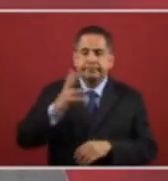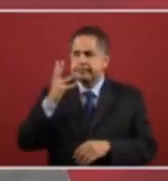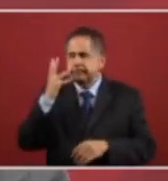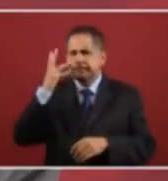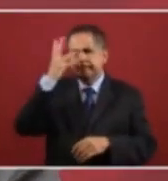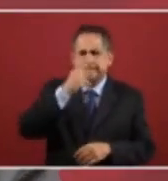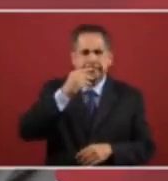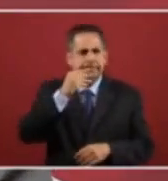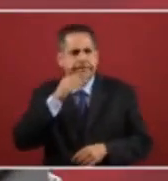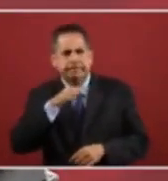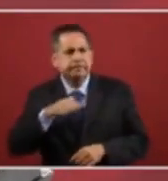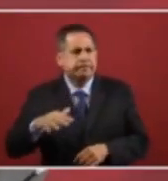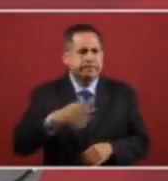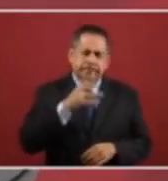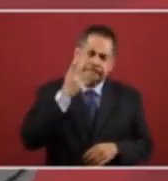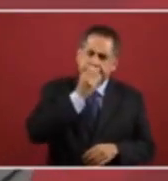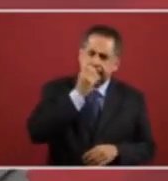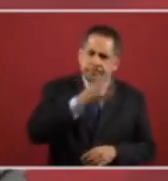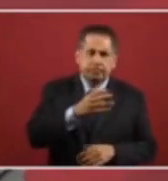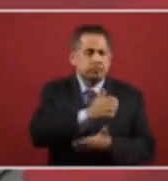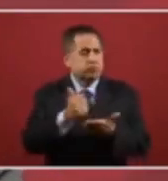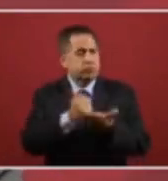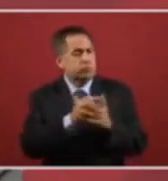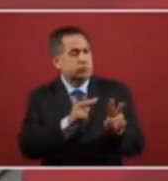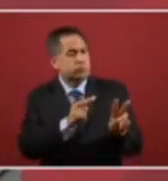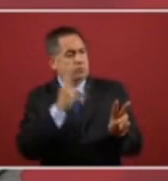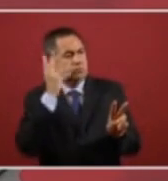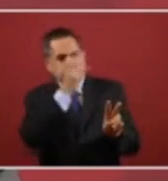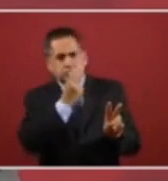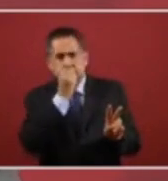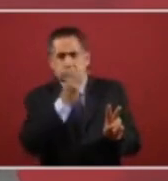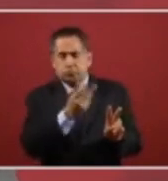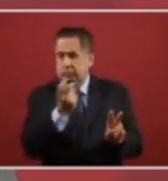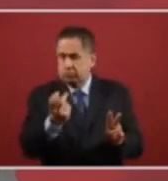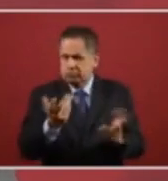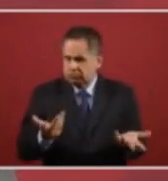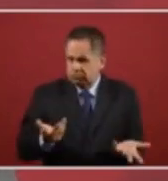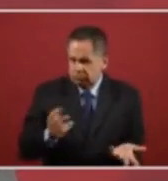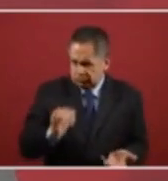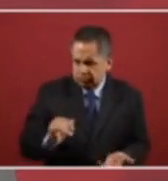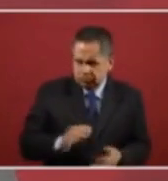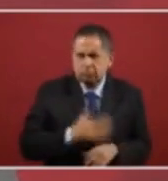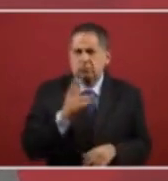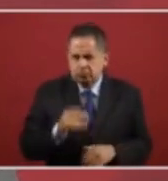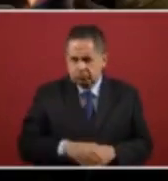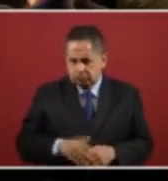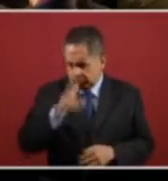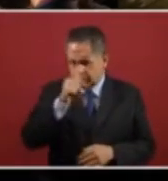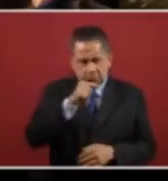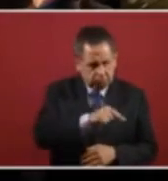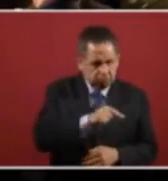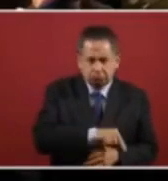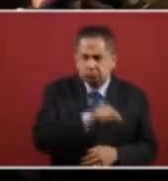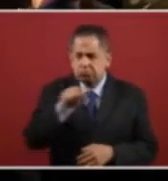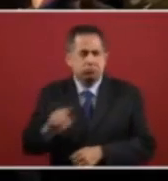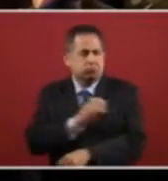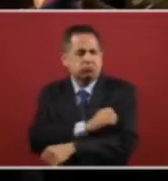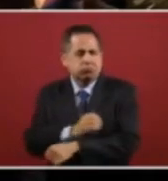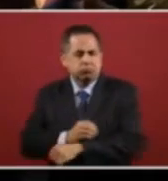that will give it more beautiful for the cities. Why not? Why not in